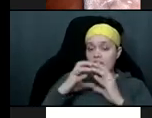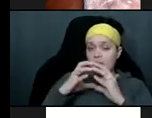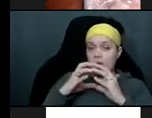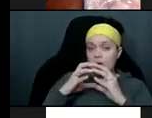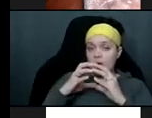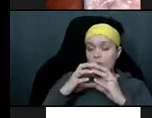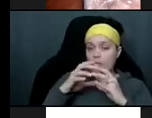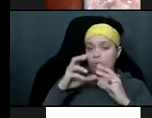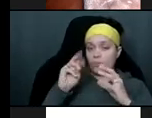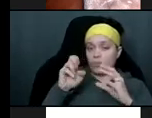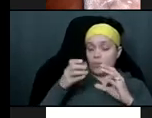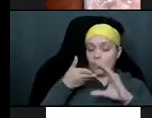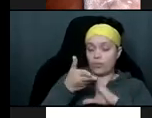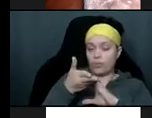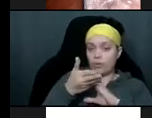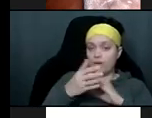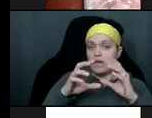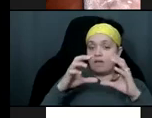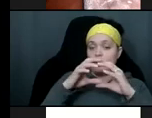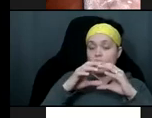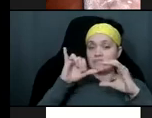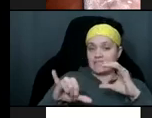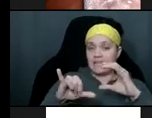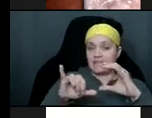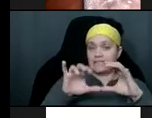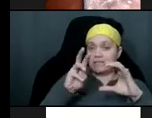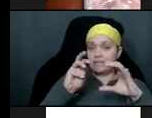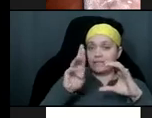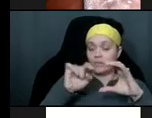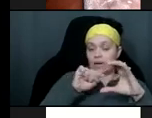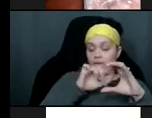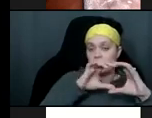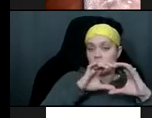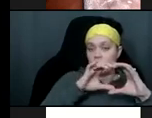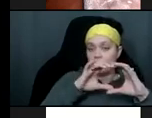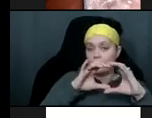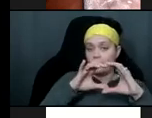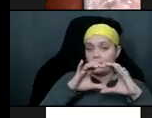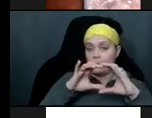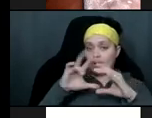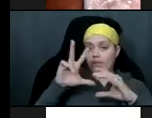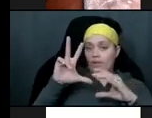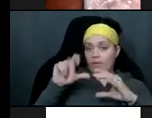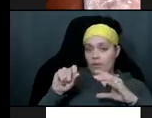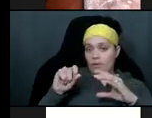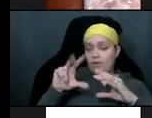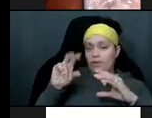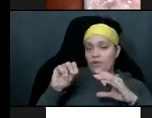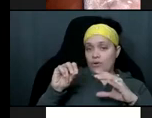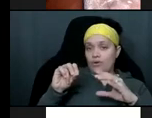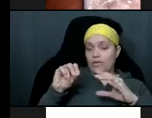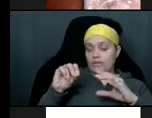through it, and that ball just slides on that wire and stays on that big desert